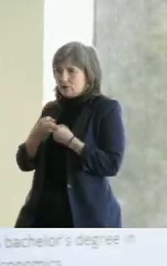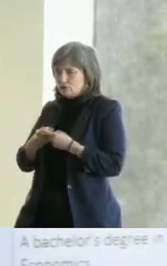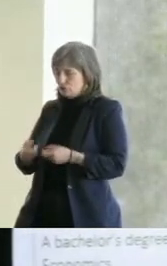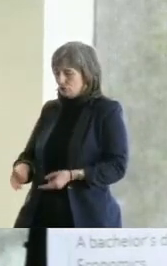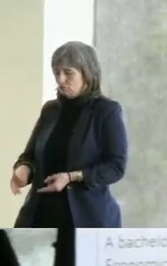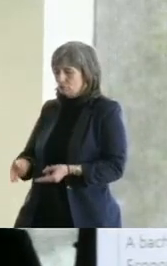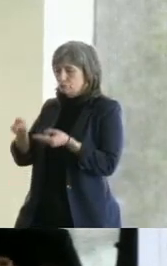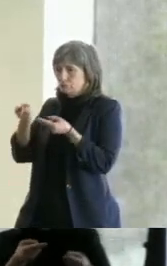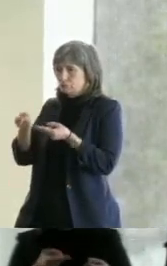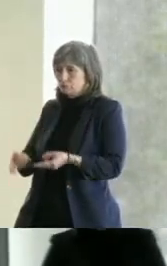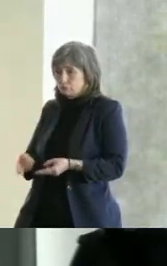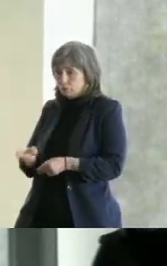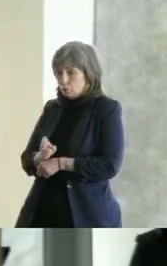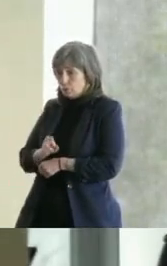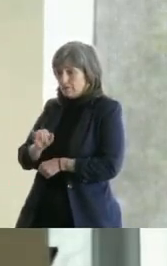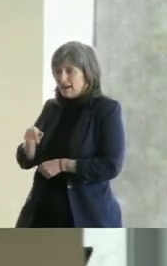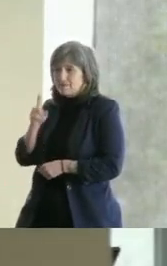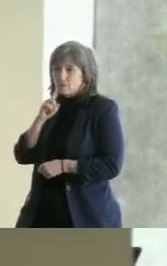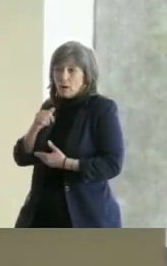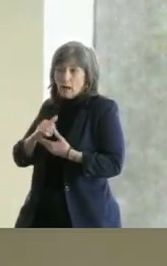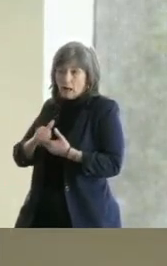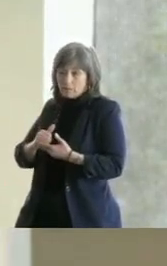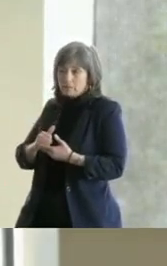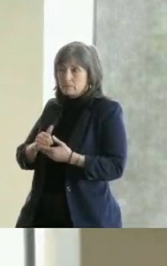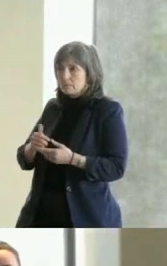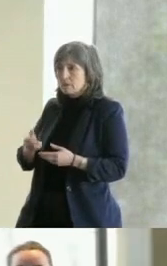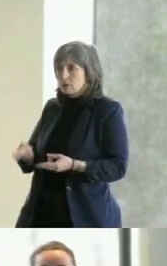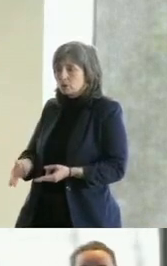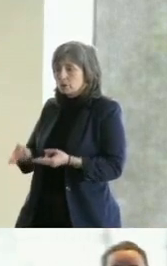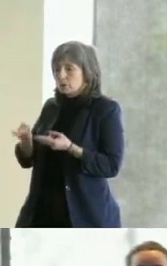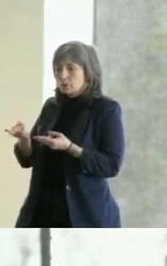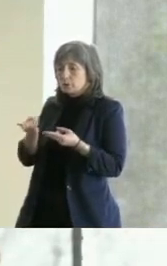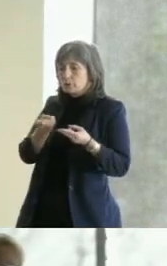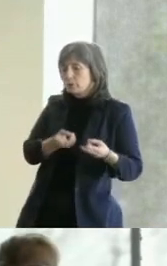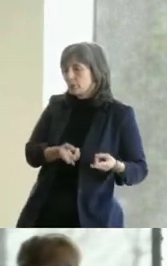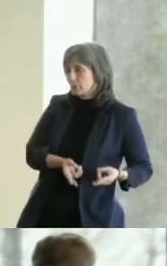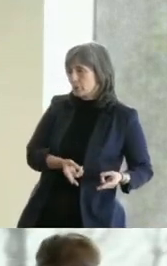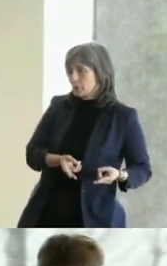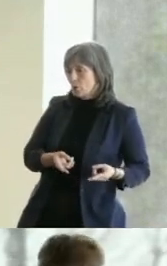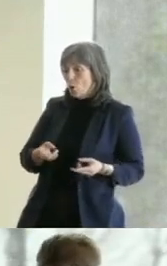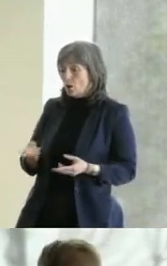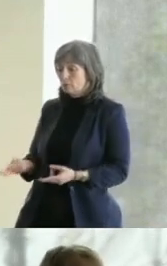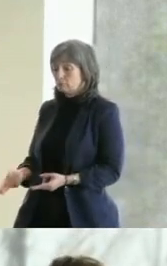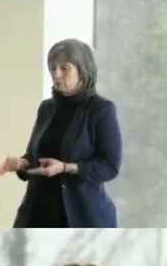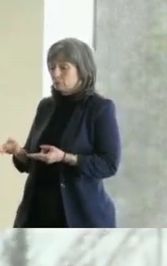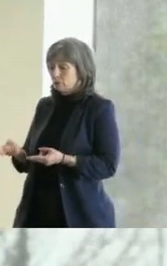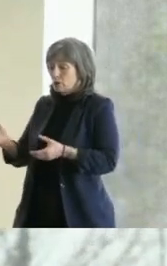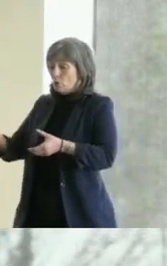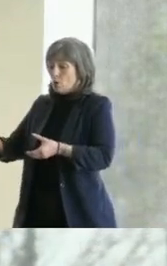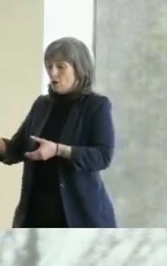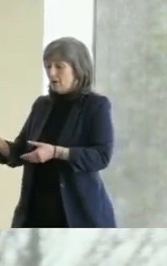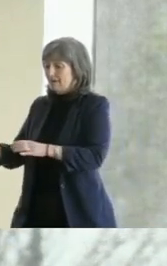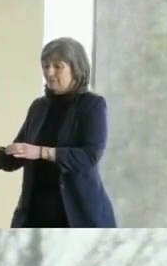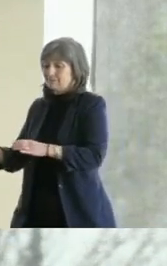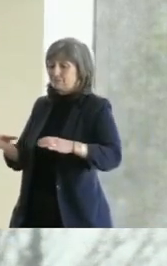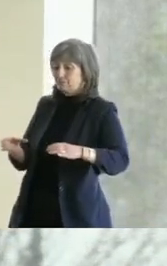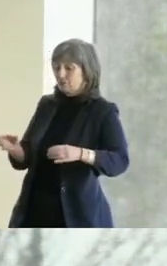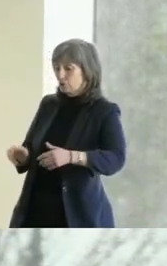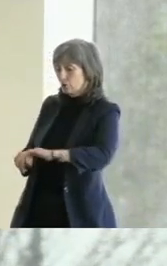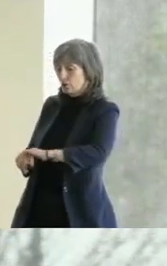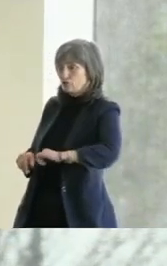can use something to raise that box up until a level of perhaps a trolley that you wheel